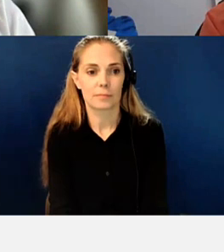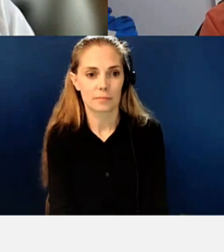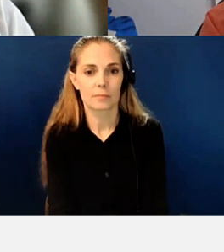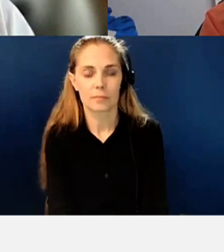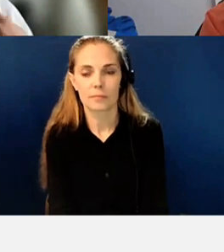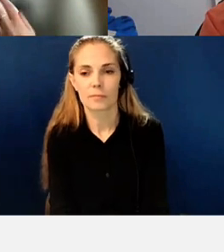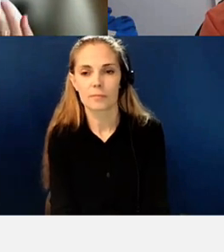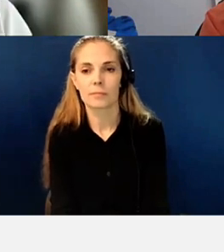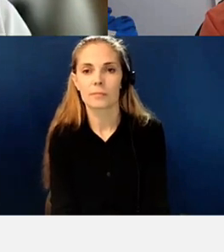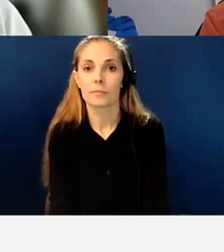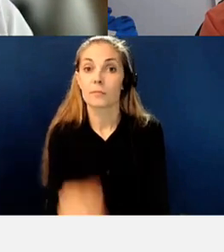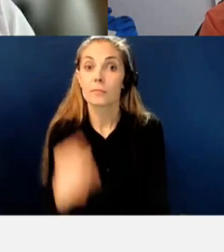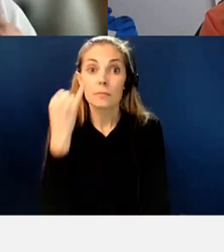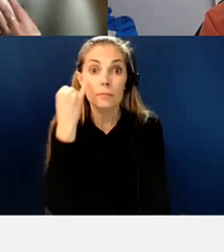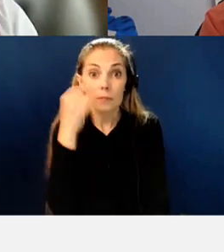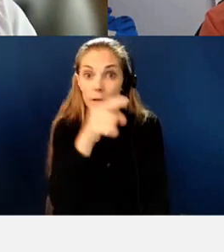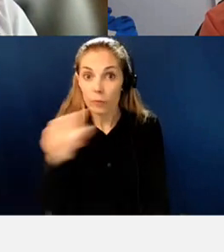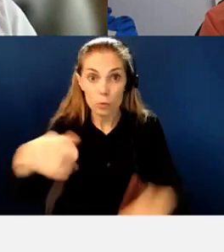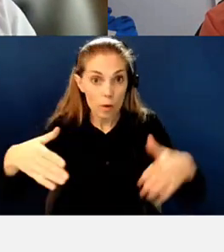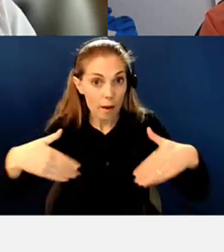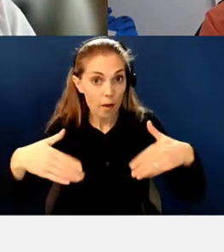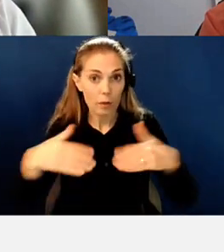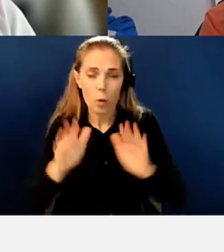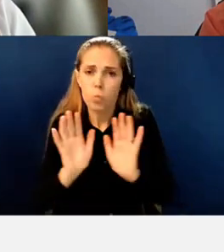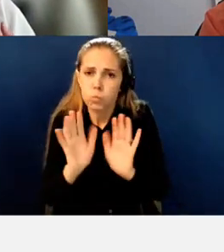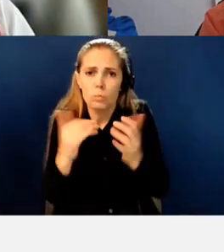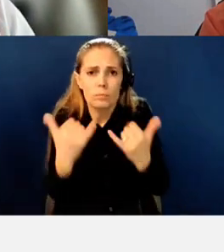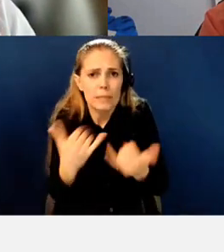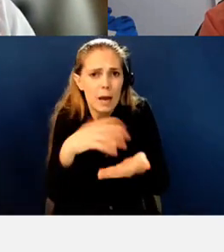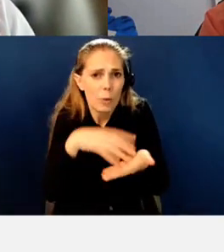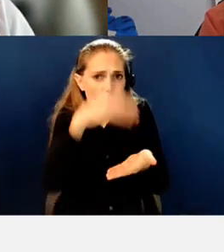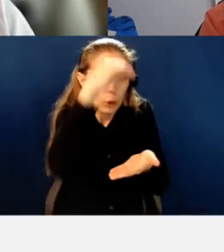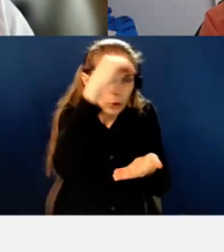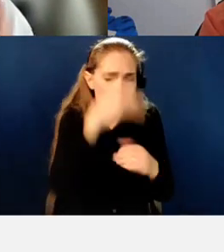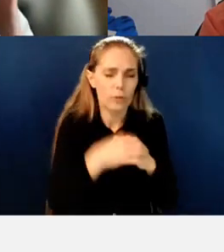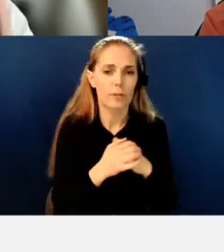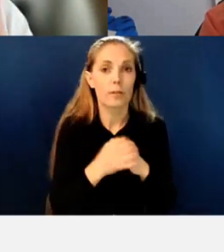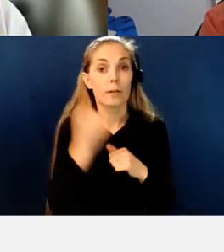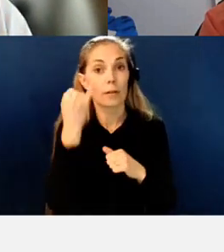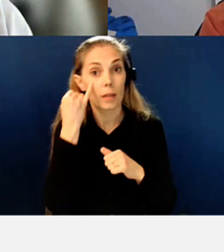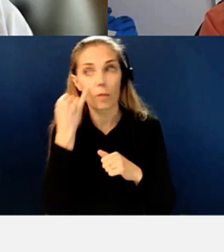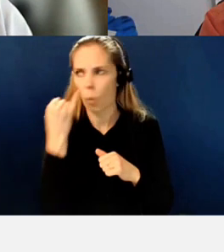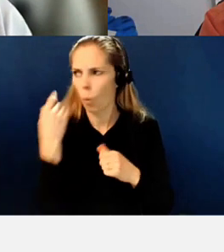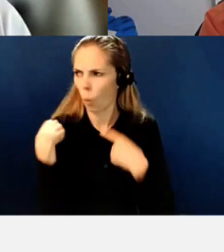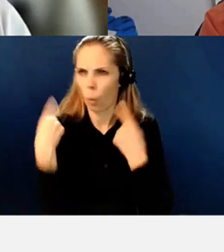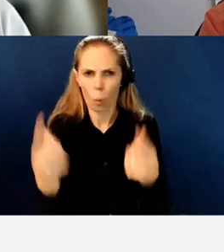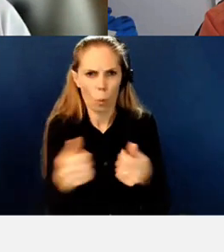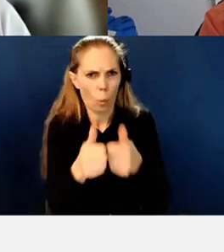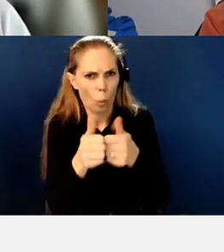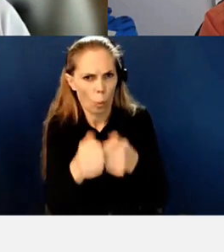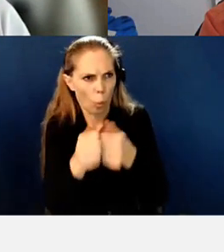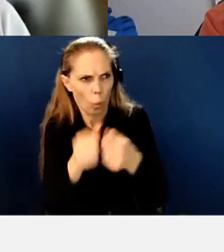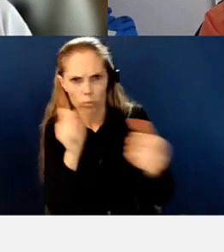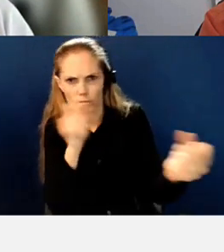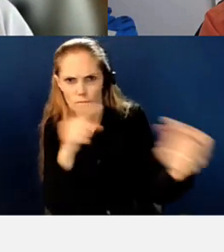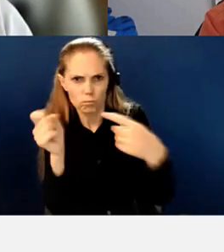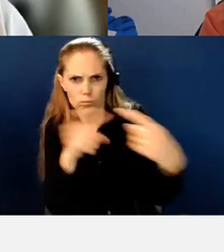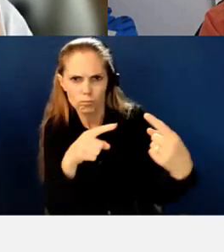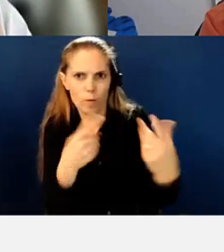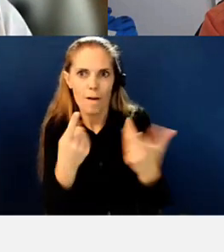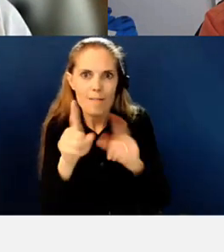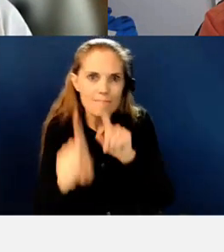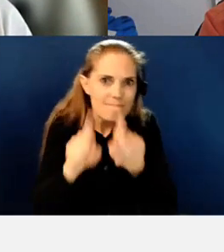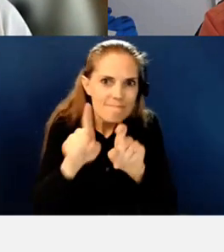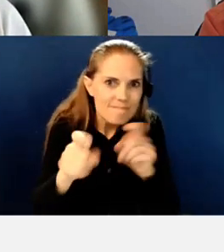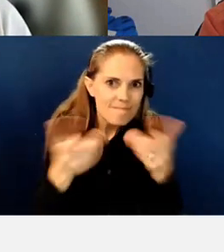learn. And if you do, it's your chance to share with others what you're using. And I will be asking that question to please share with us. And